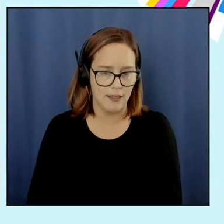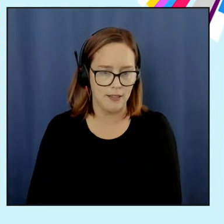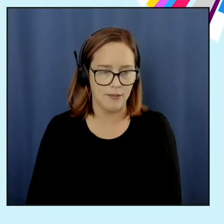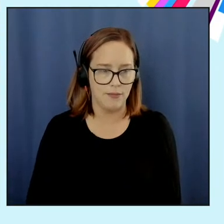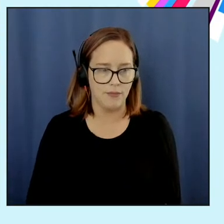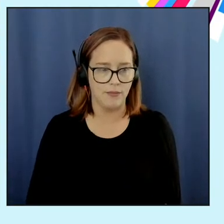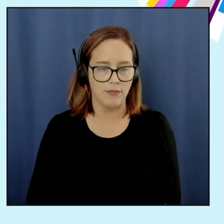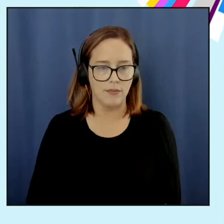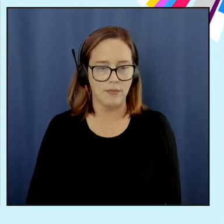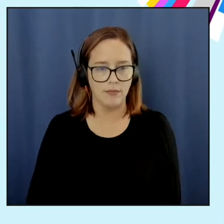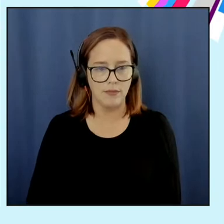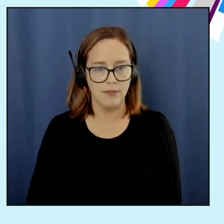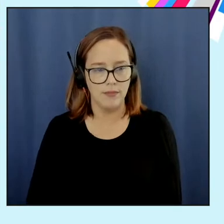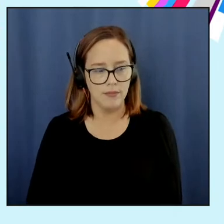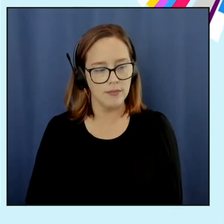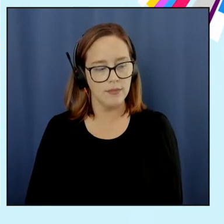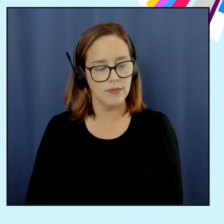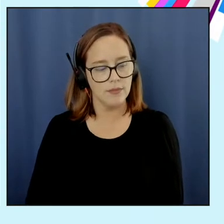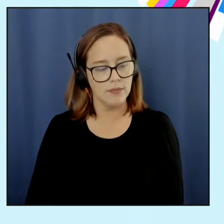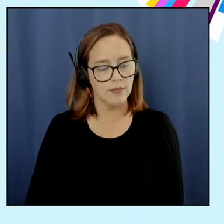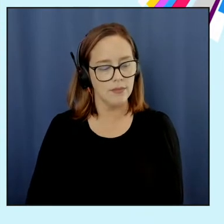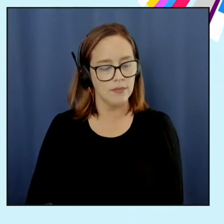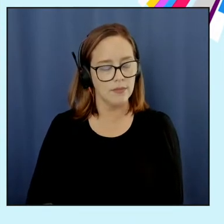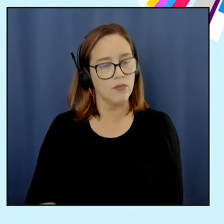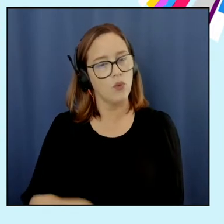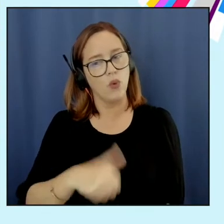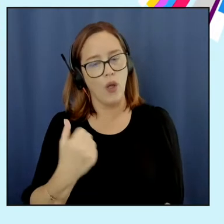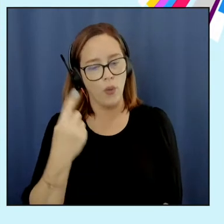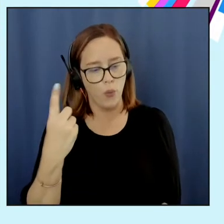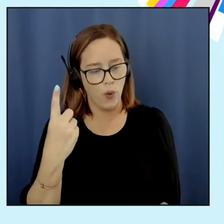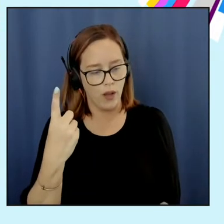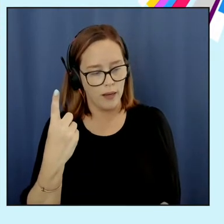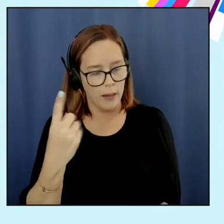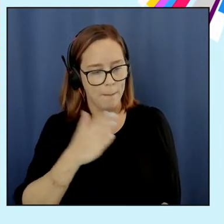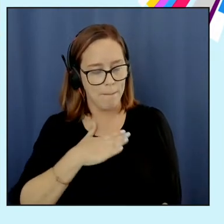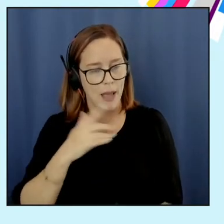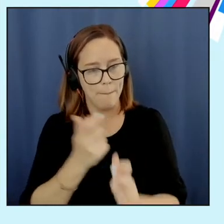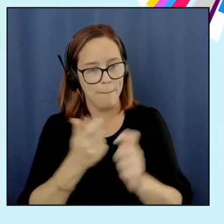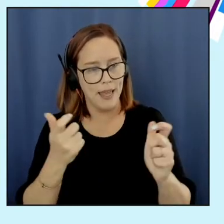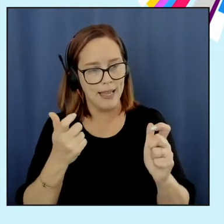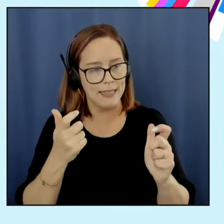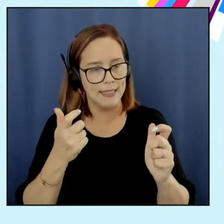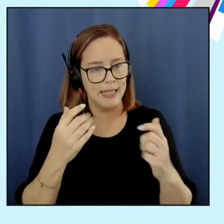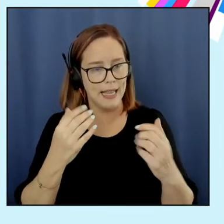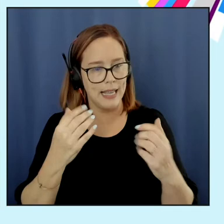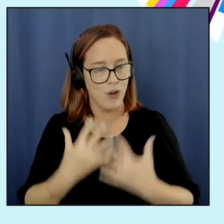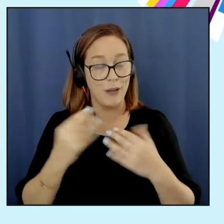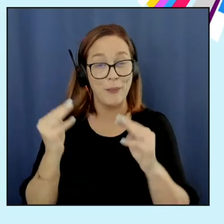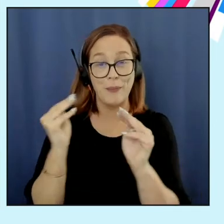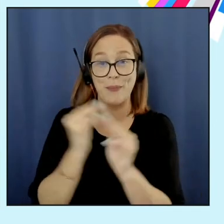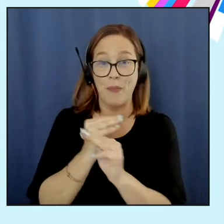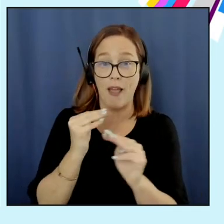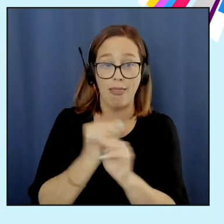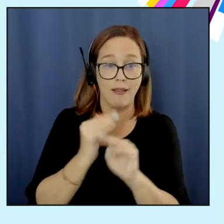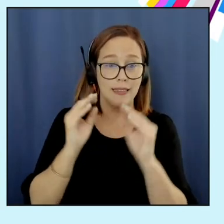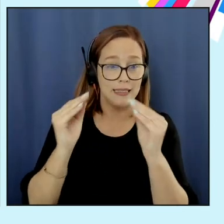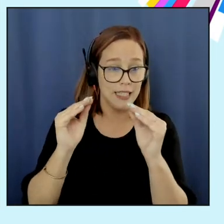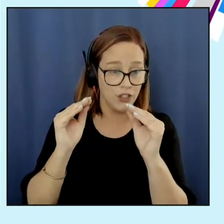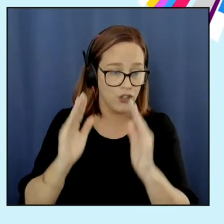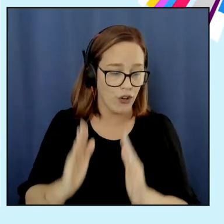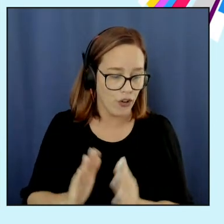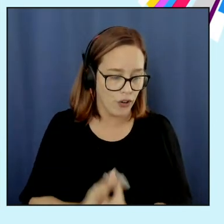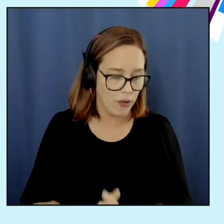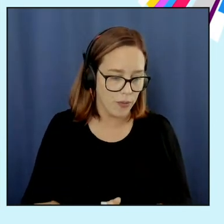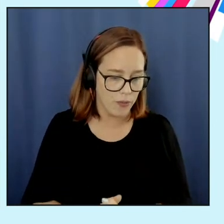I'll play a nerdy one here. At school, my biggest inspiration was my mathematics teacher. And she actually gave me a